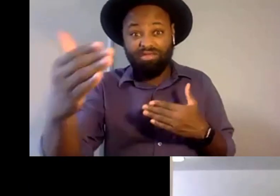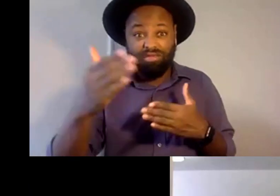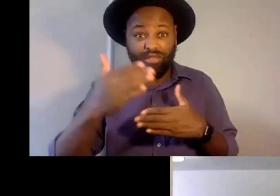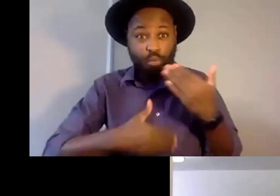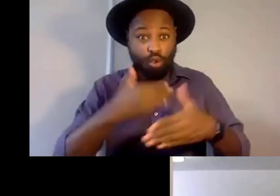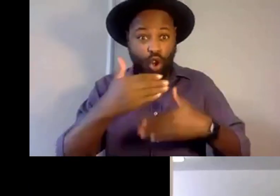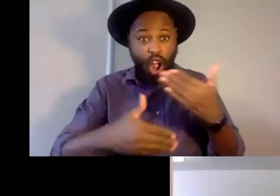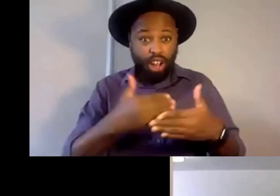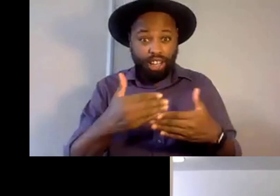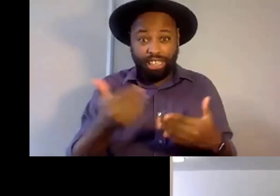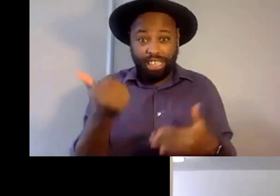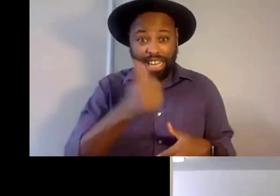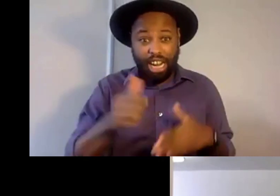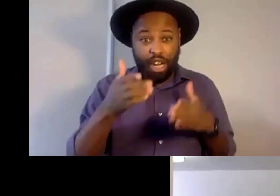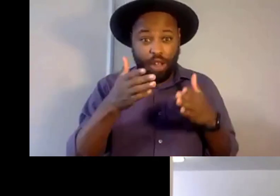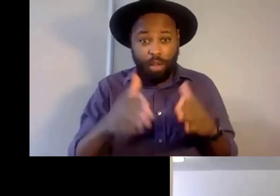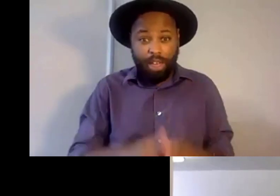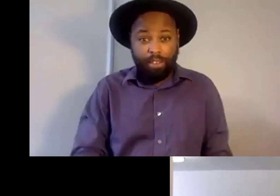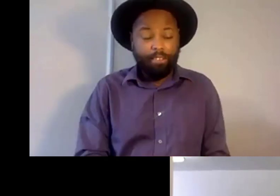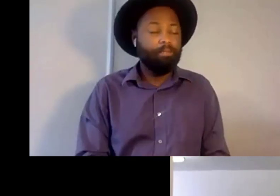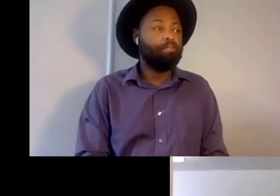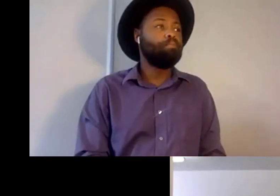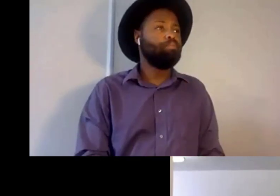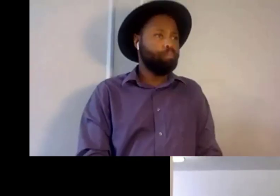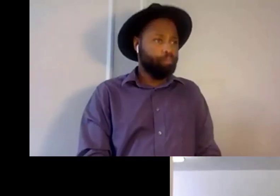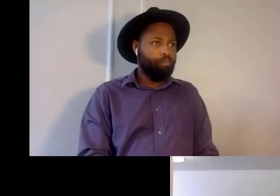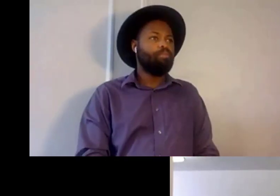Great question. So